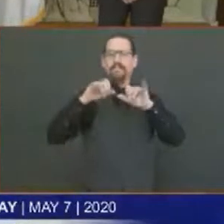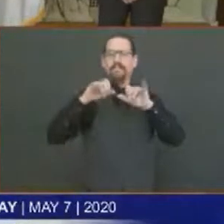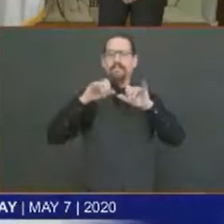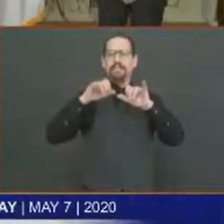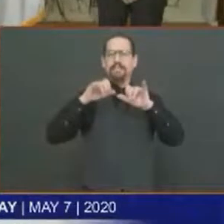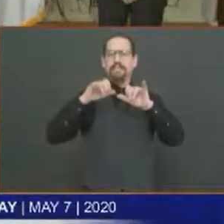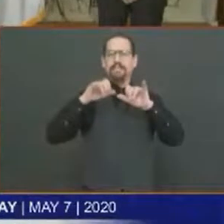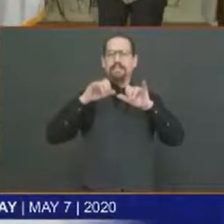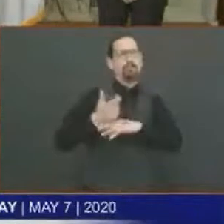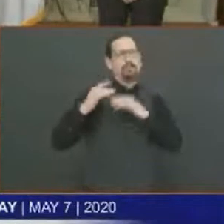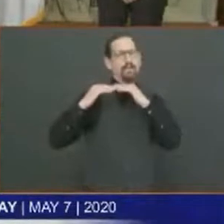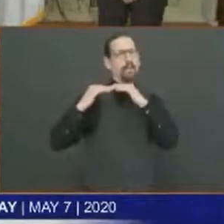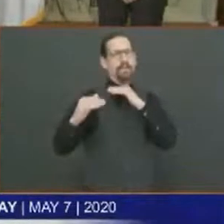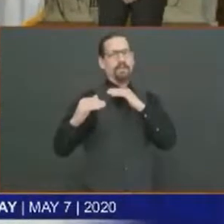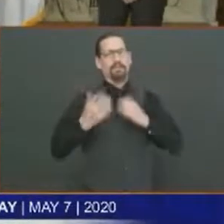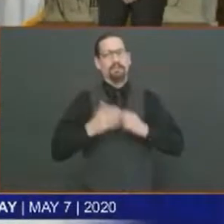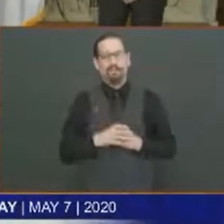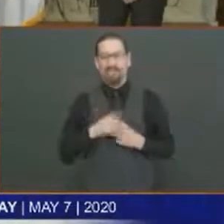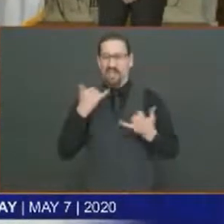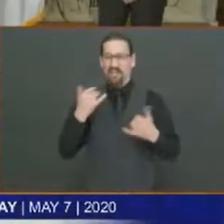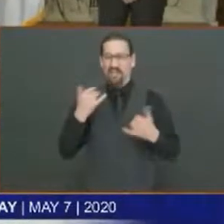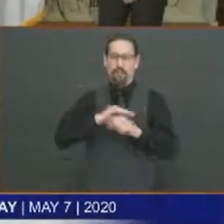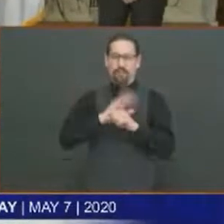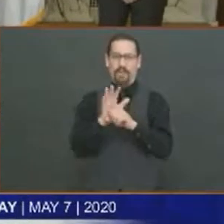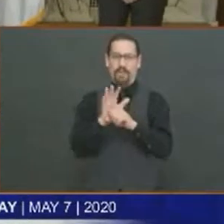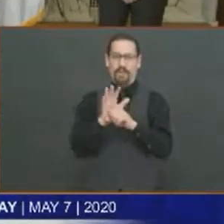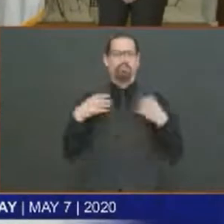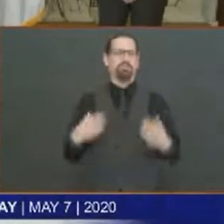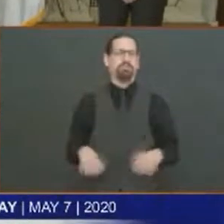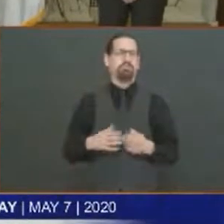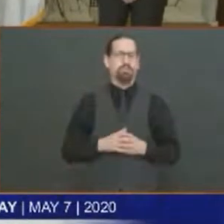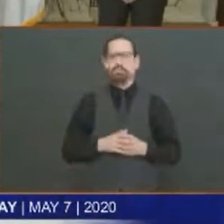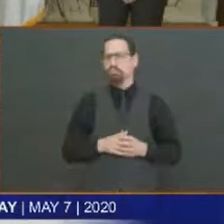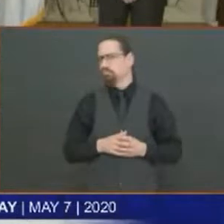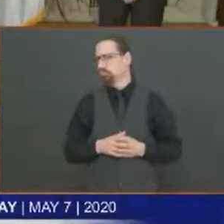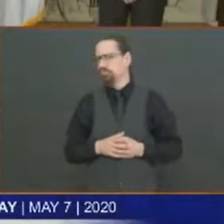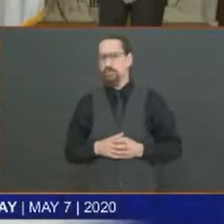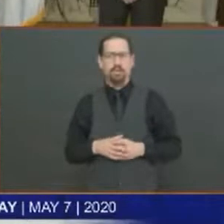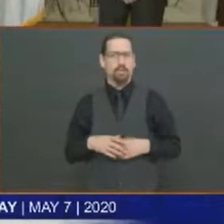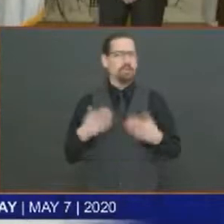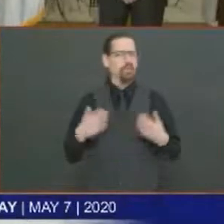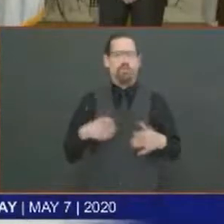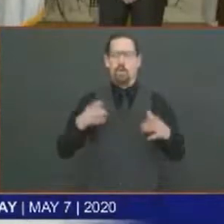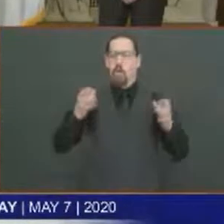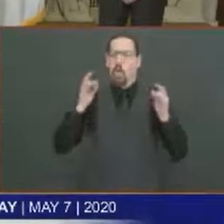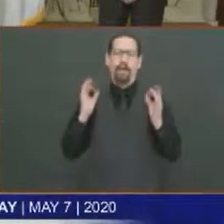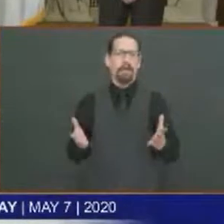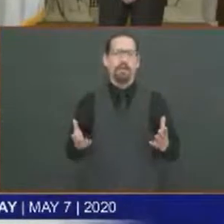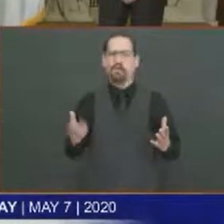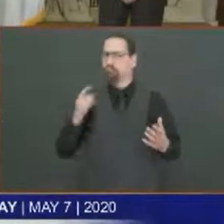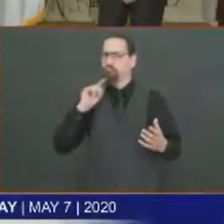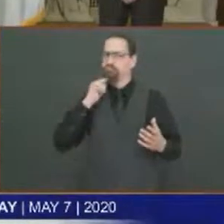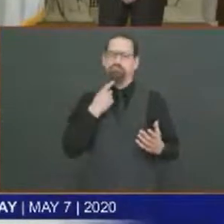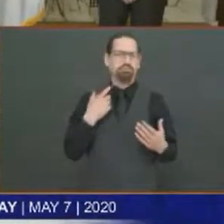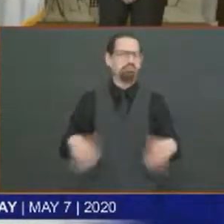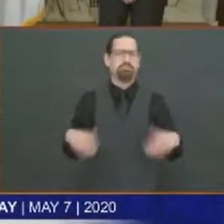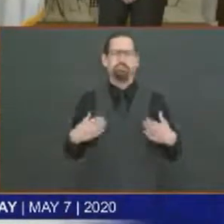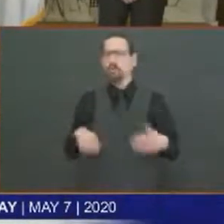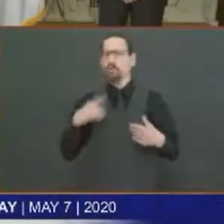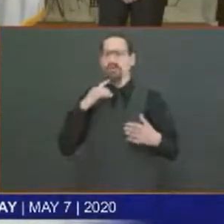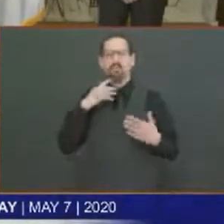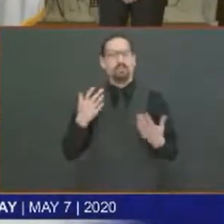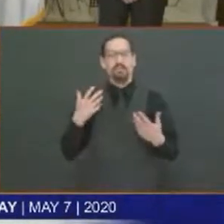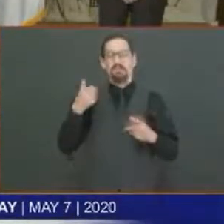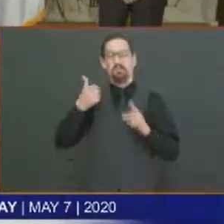is here, this is something that's critical because we have a medically and physically fragile community in a